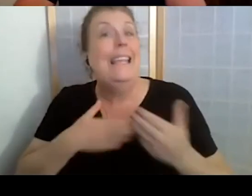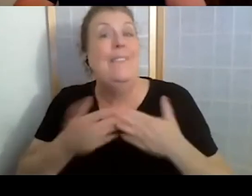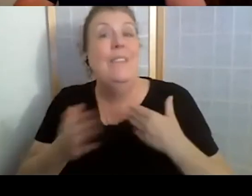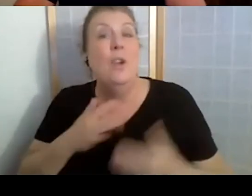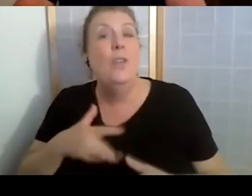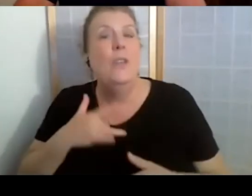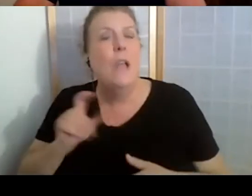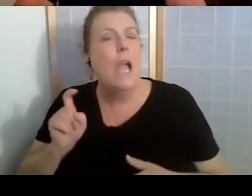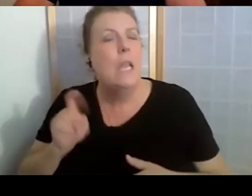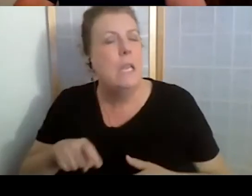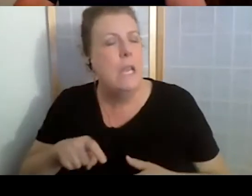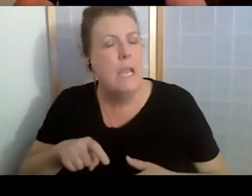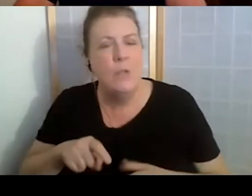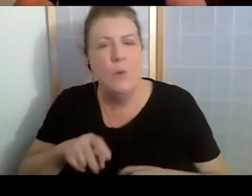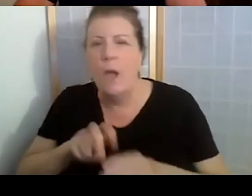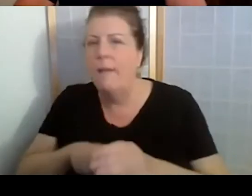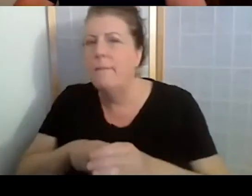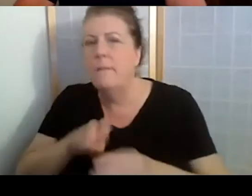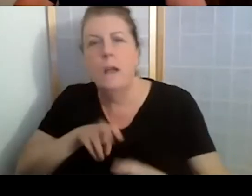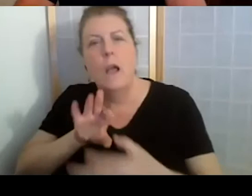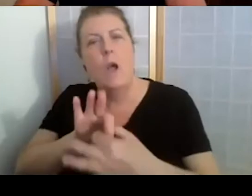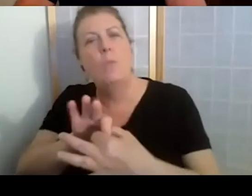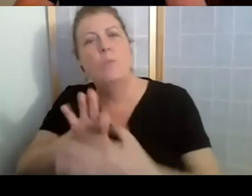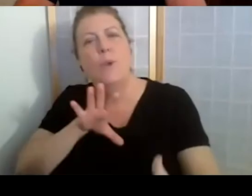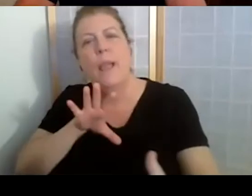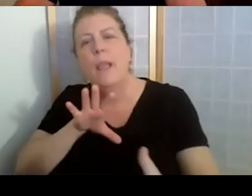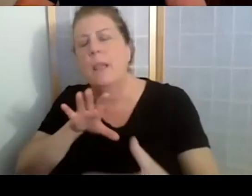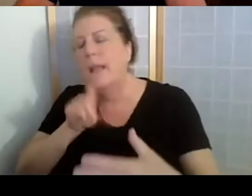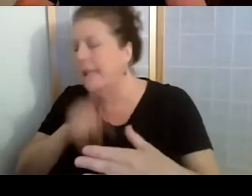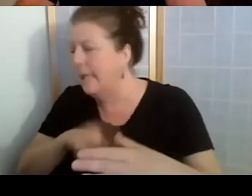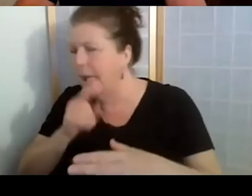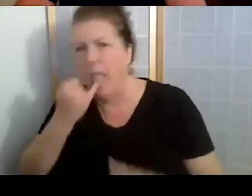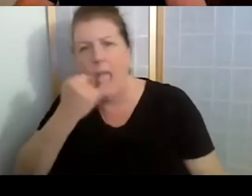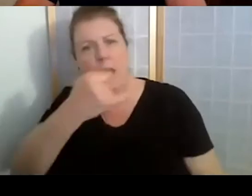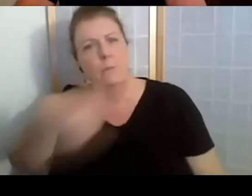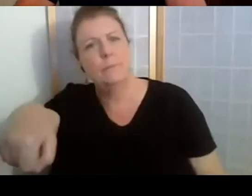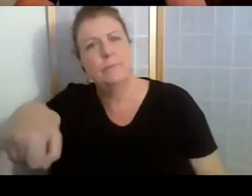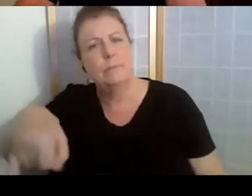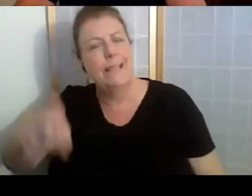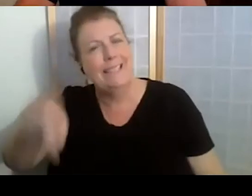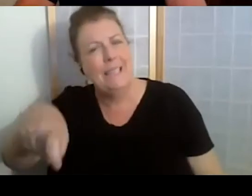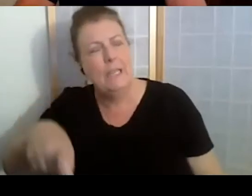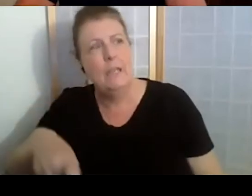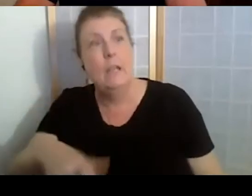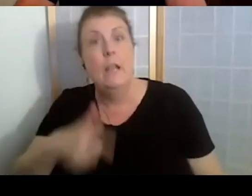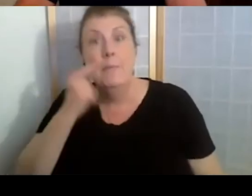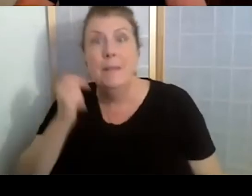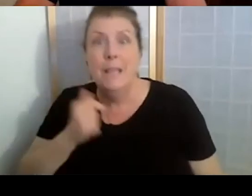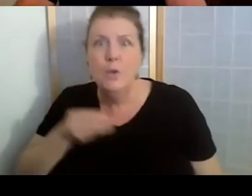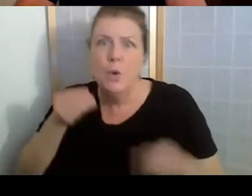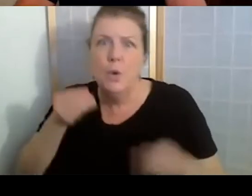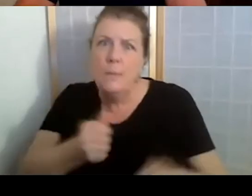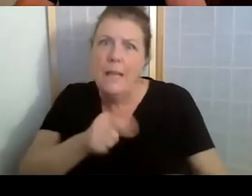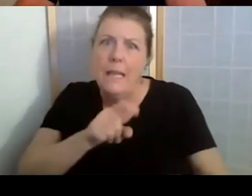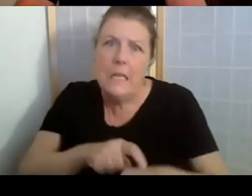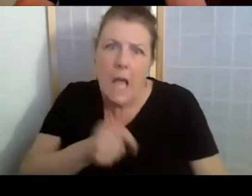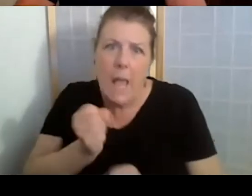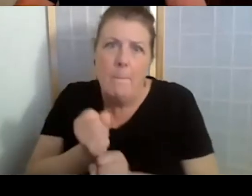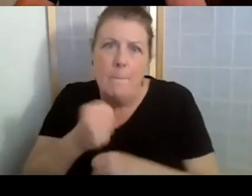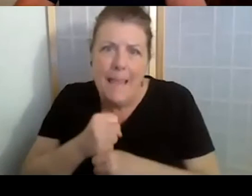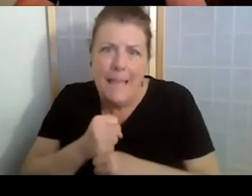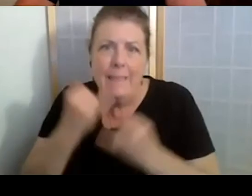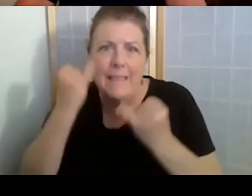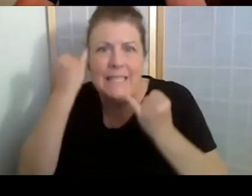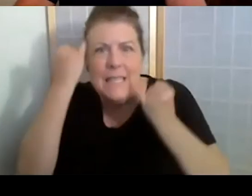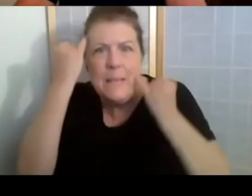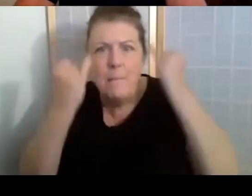all this time making this imaginary world feel real as the real world. And so that's an